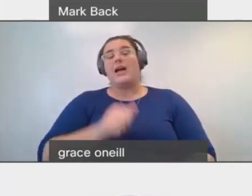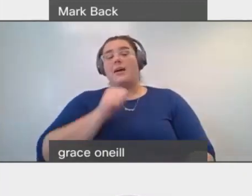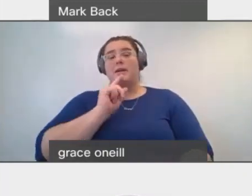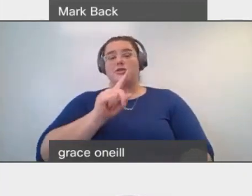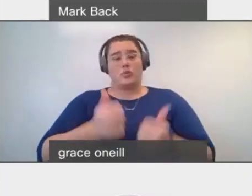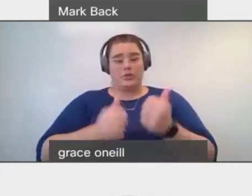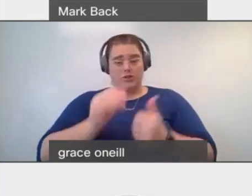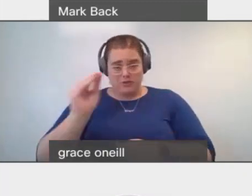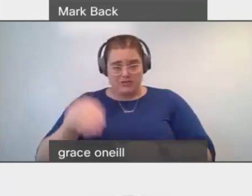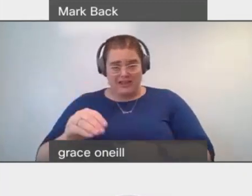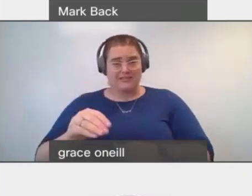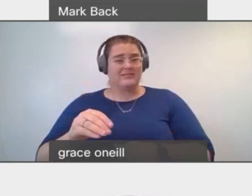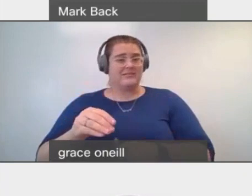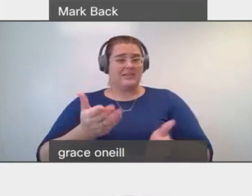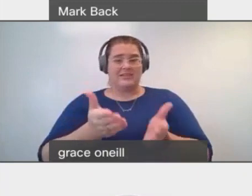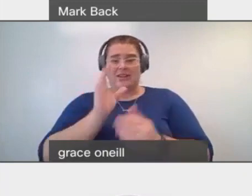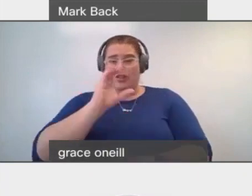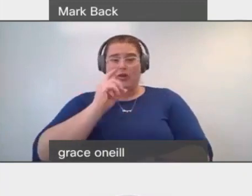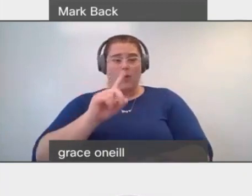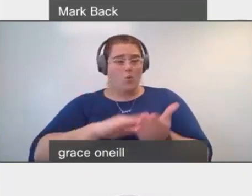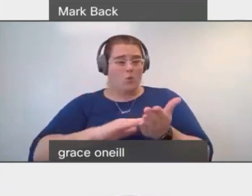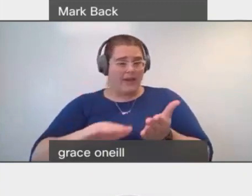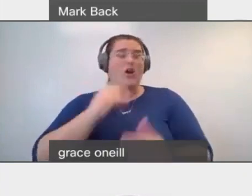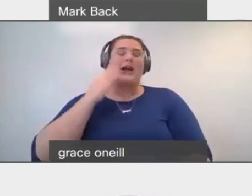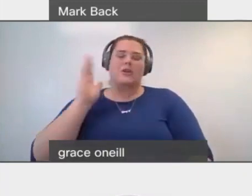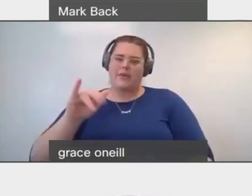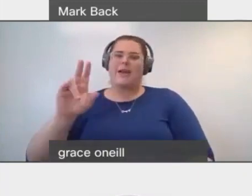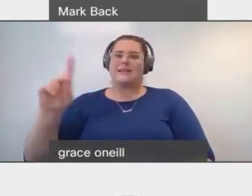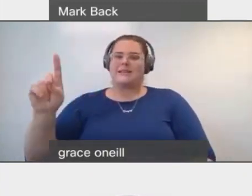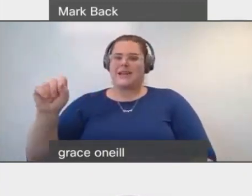know at DDS, we've had a very small number of employees request a waiver.